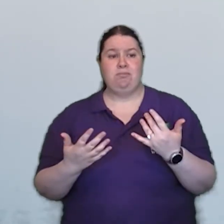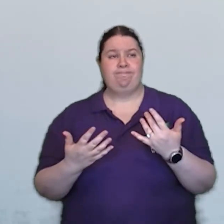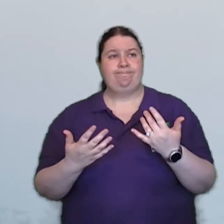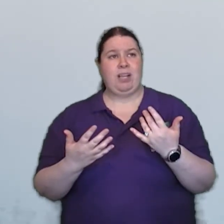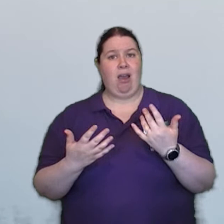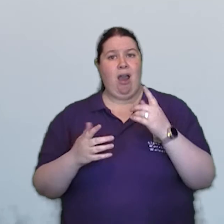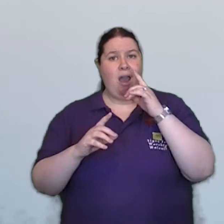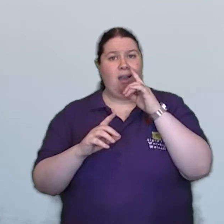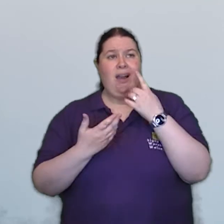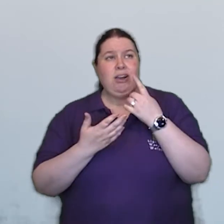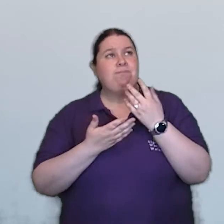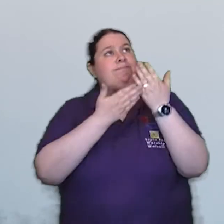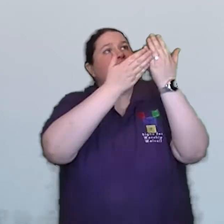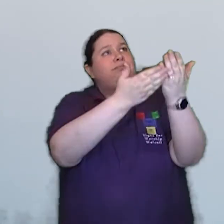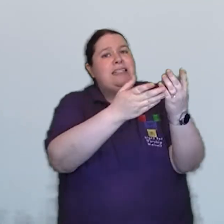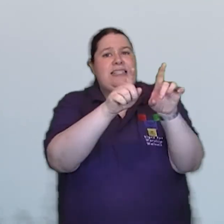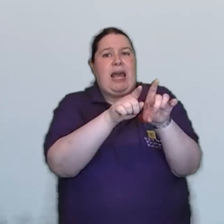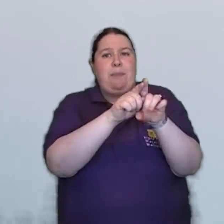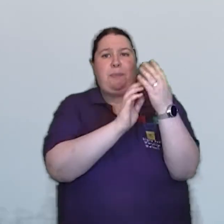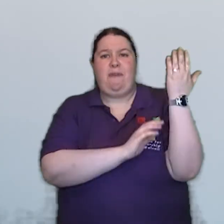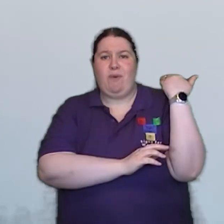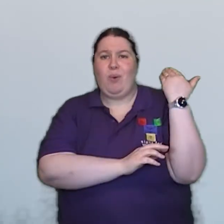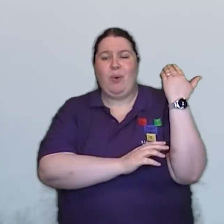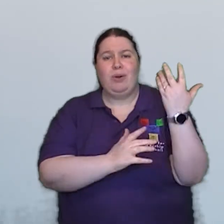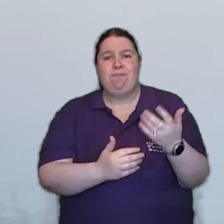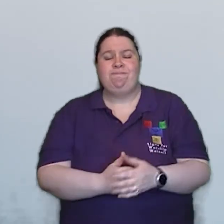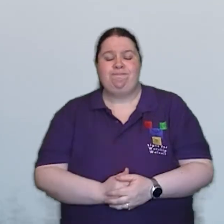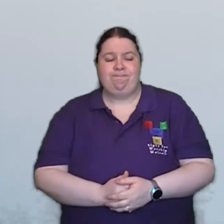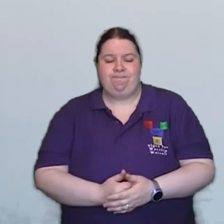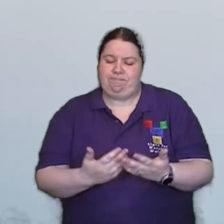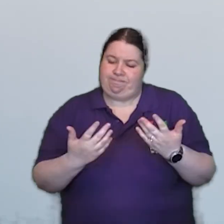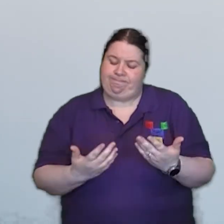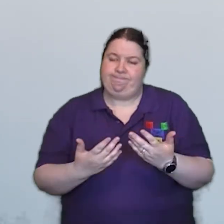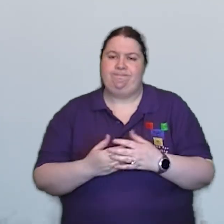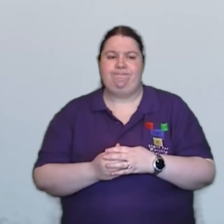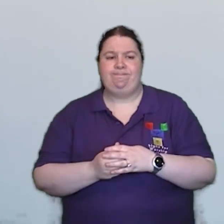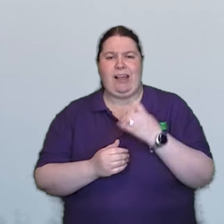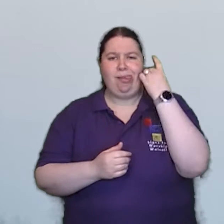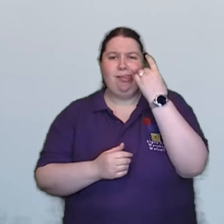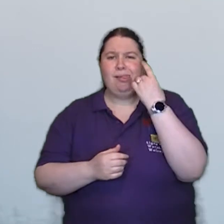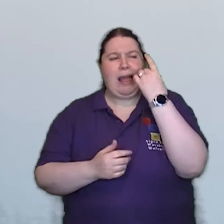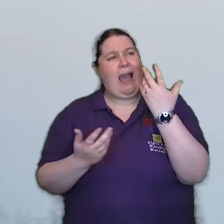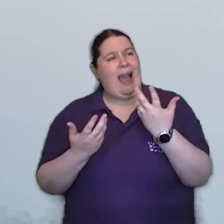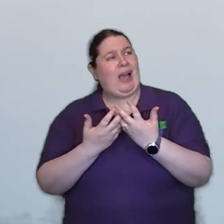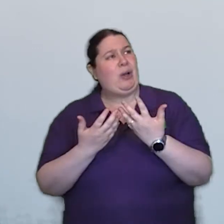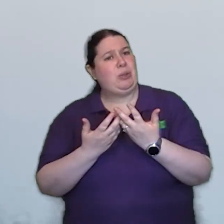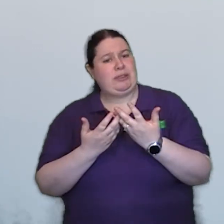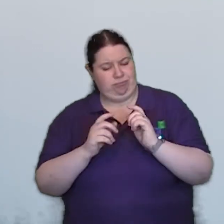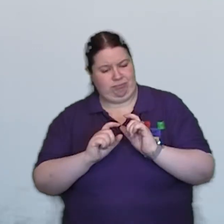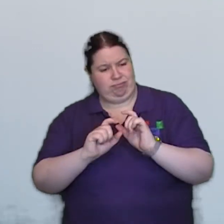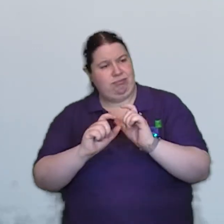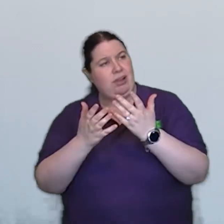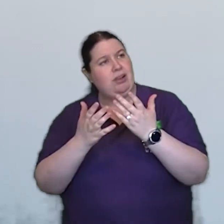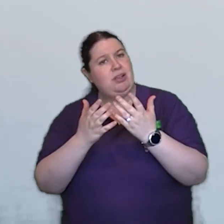to give to God's kingdom in the ways that we did before the pandemic. So take some time to consider how you might be able to